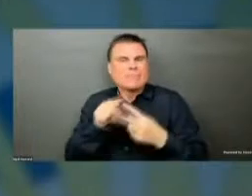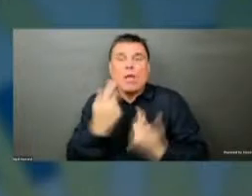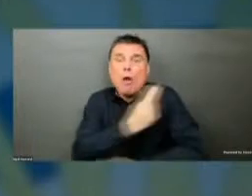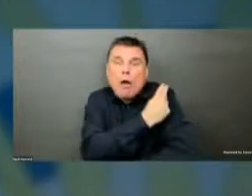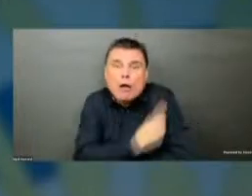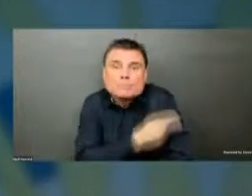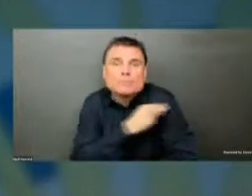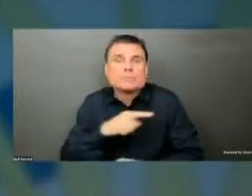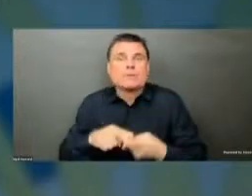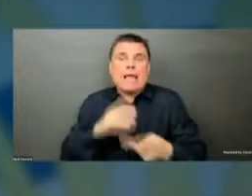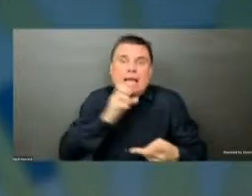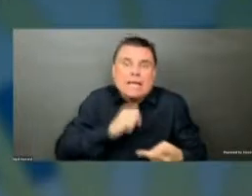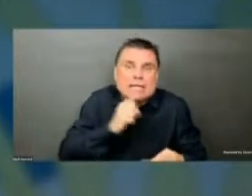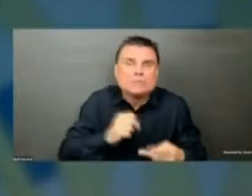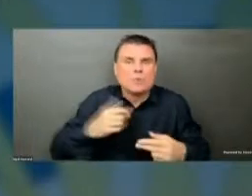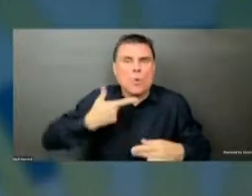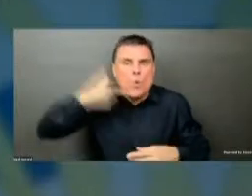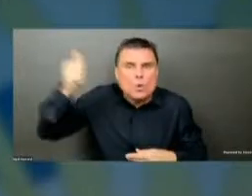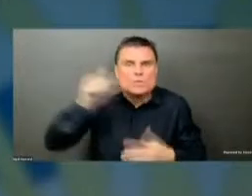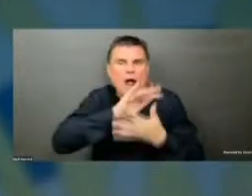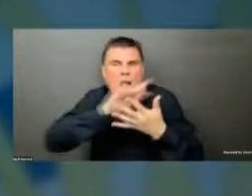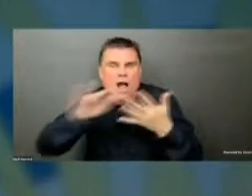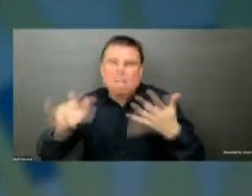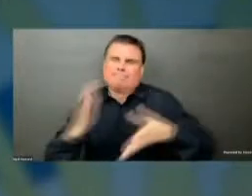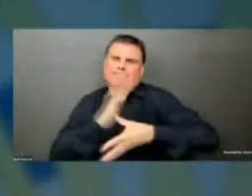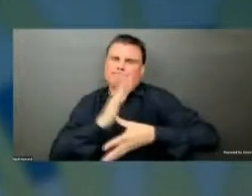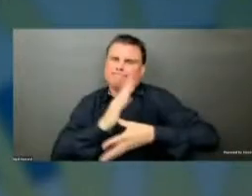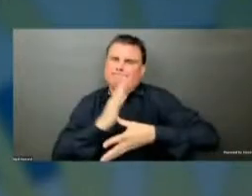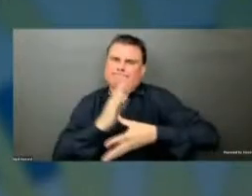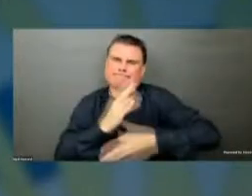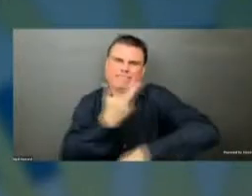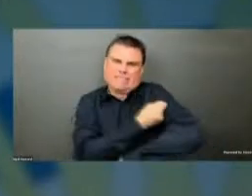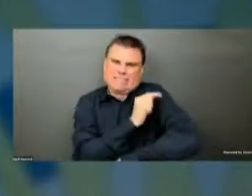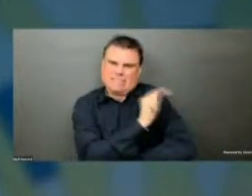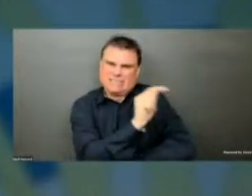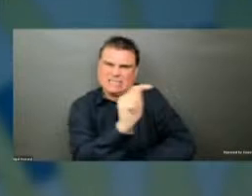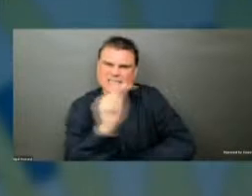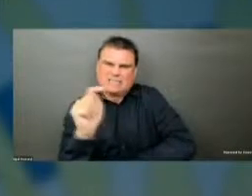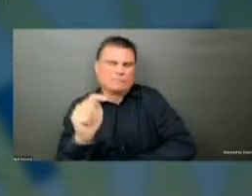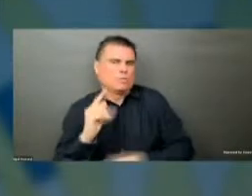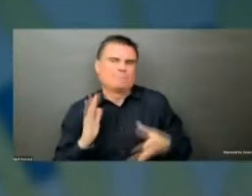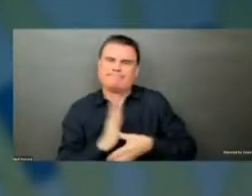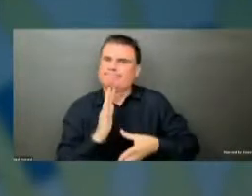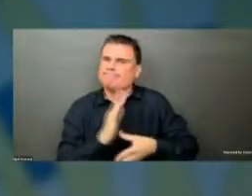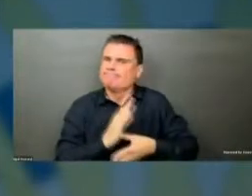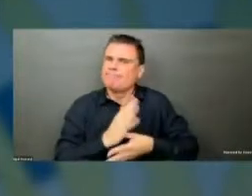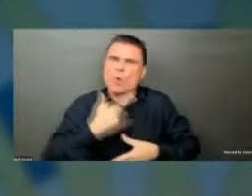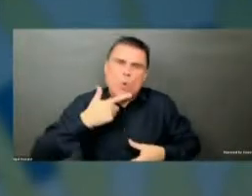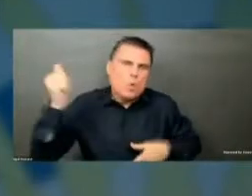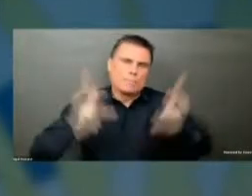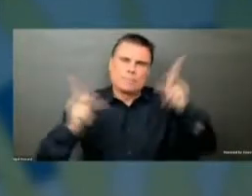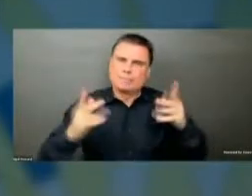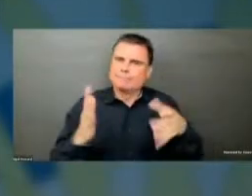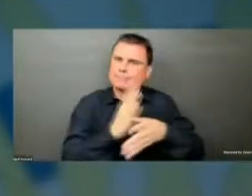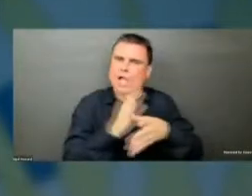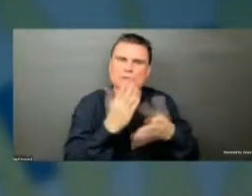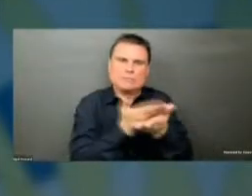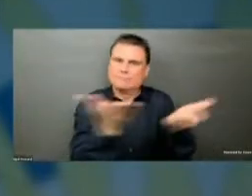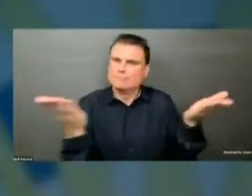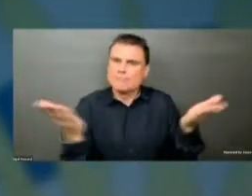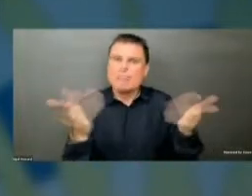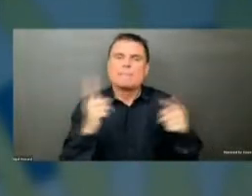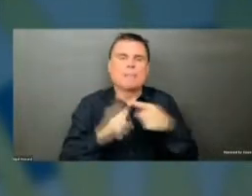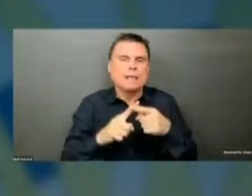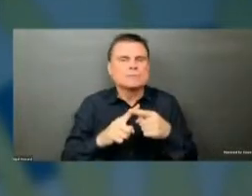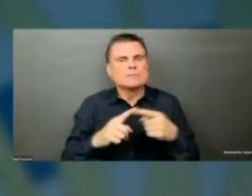protect individuals, our seniors and elders in particular, but it also takes pressure off our health care system so that